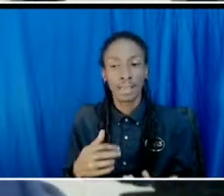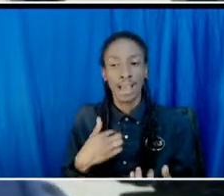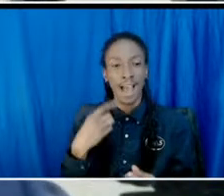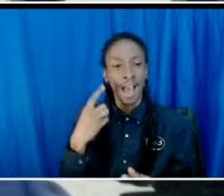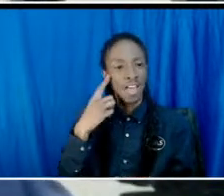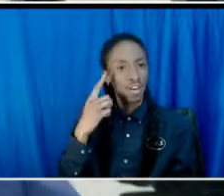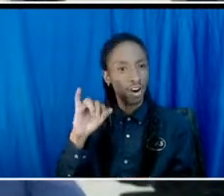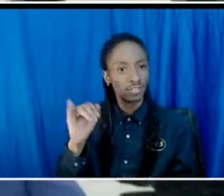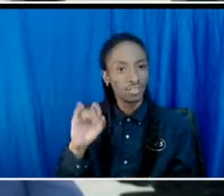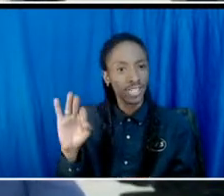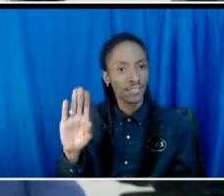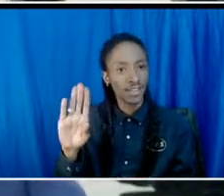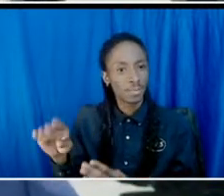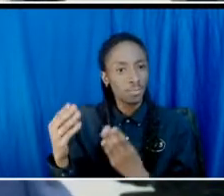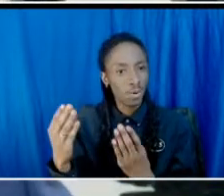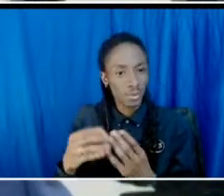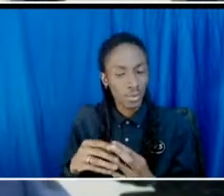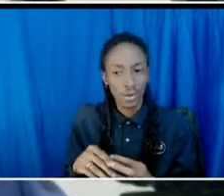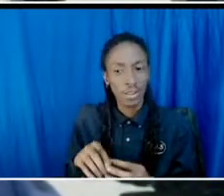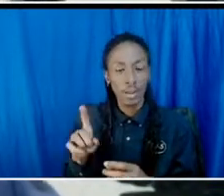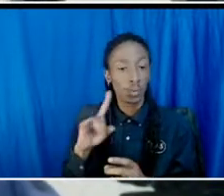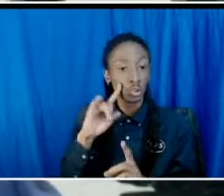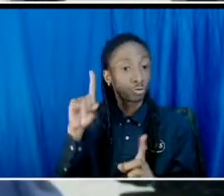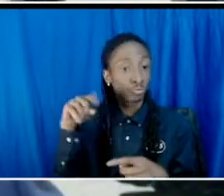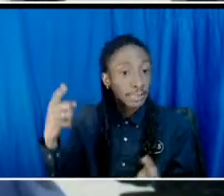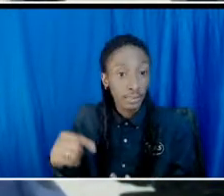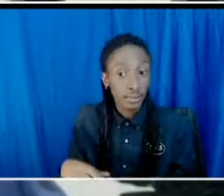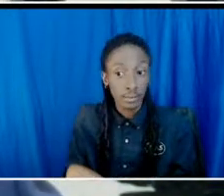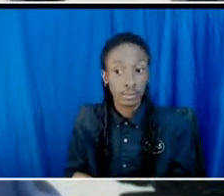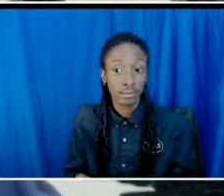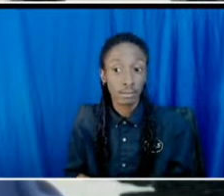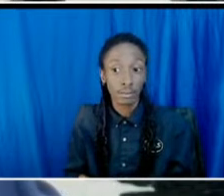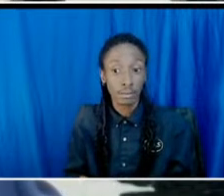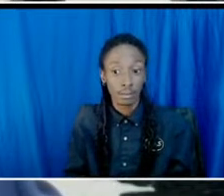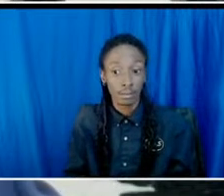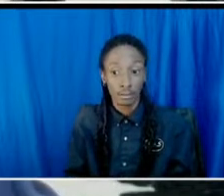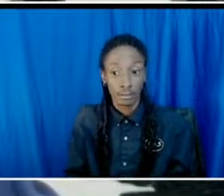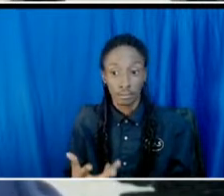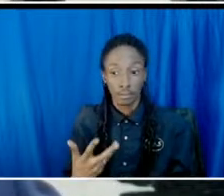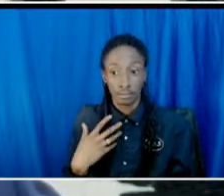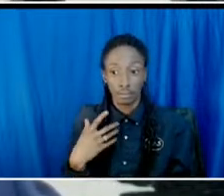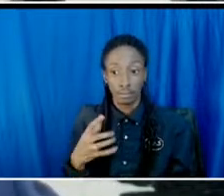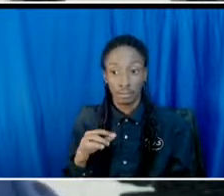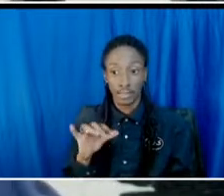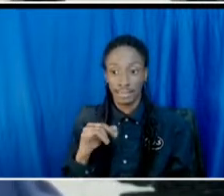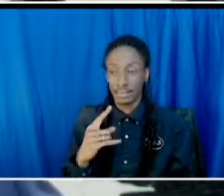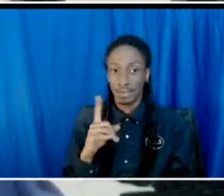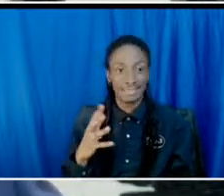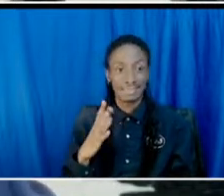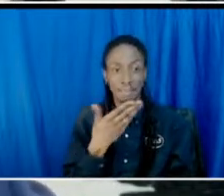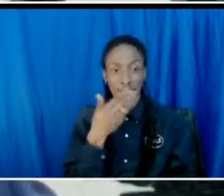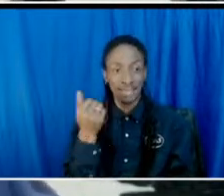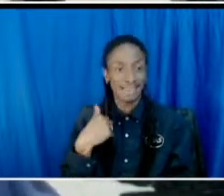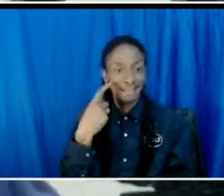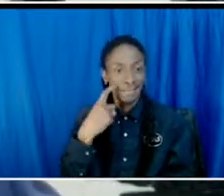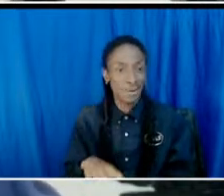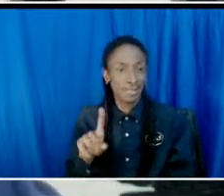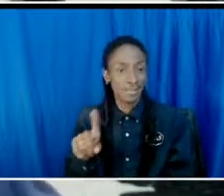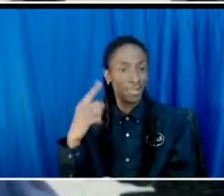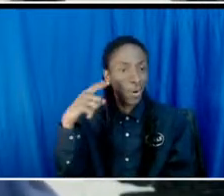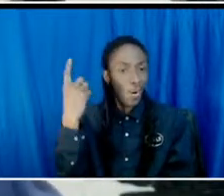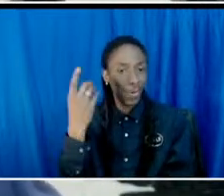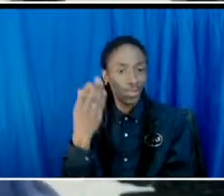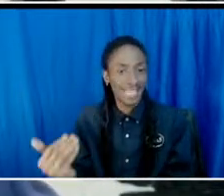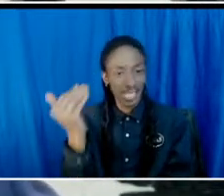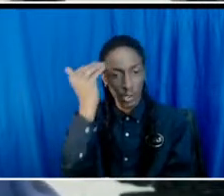proposal, Clark's proposal, was nuts. I mean, this guy said at a certain point, listen, the best I can tell is the only thing you know about